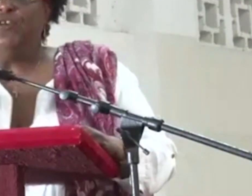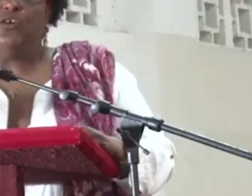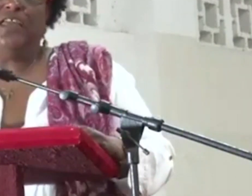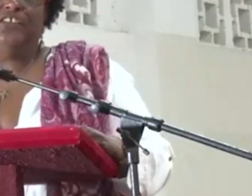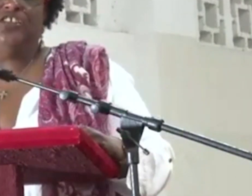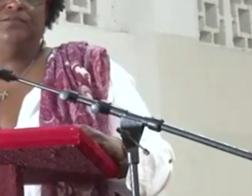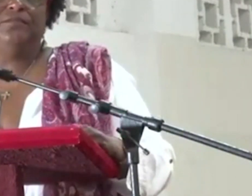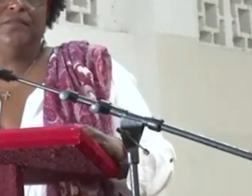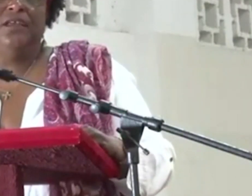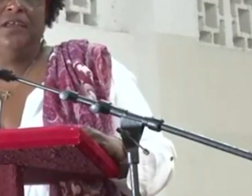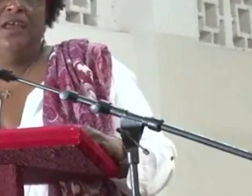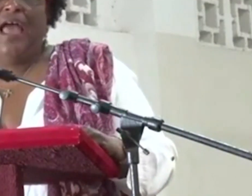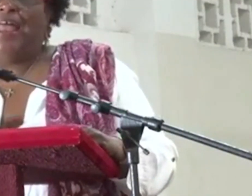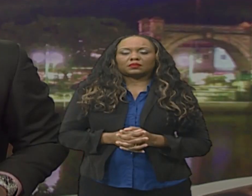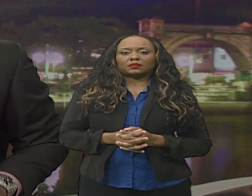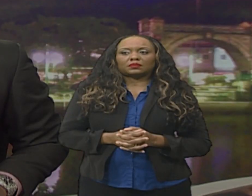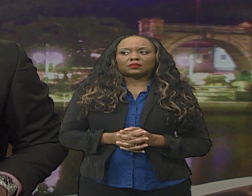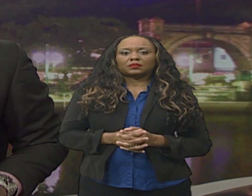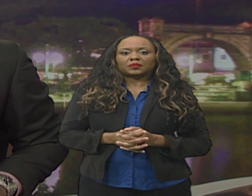at every location.